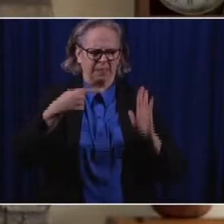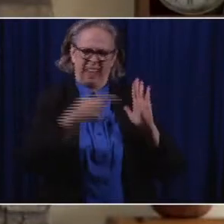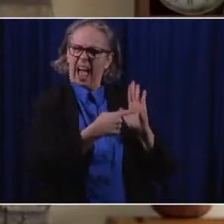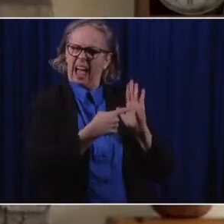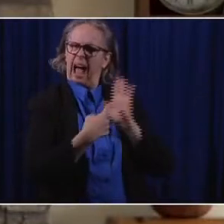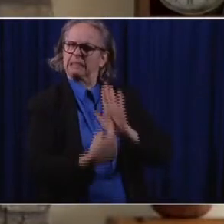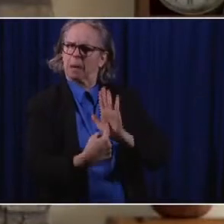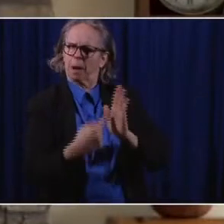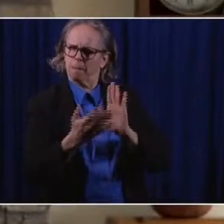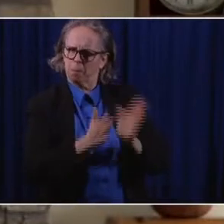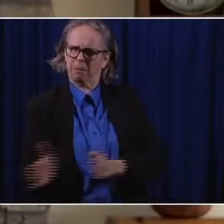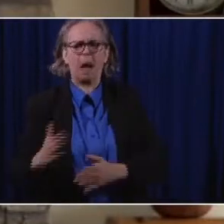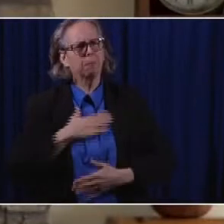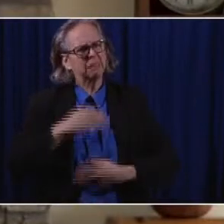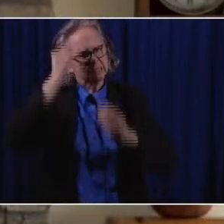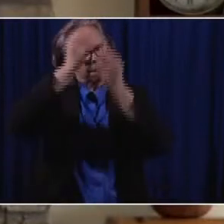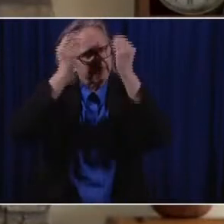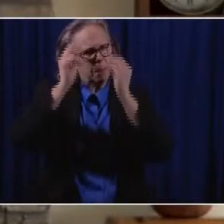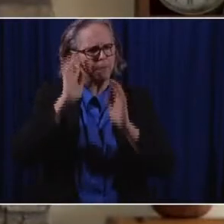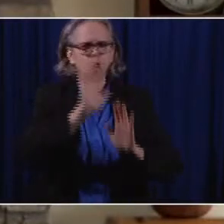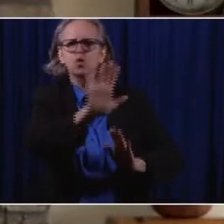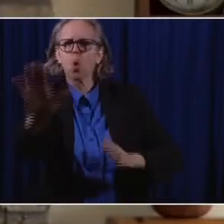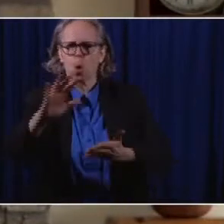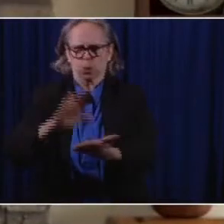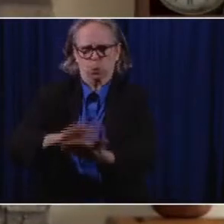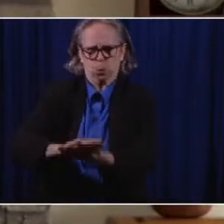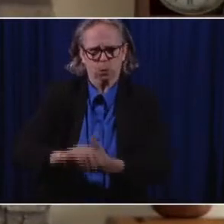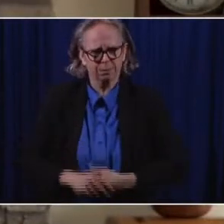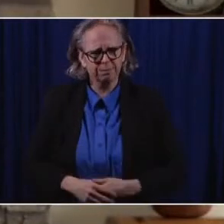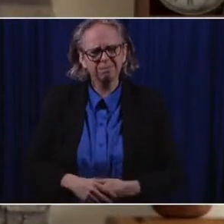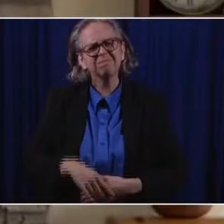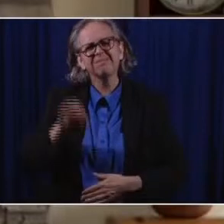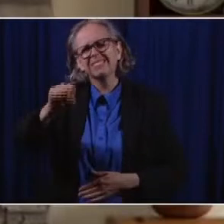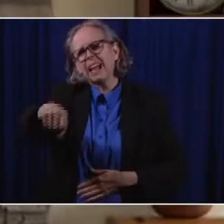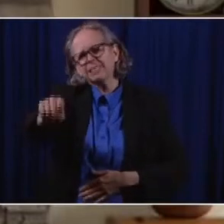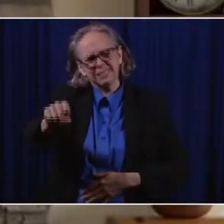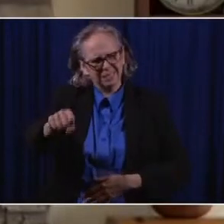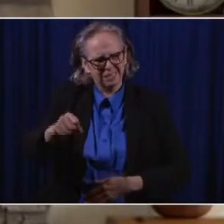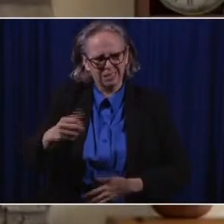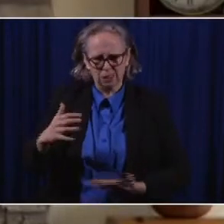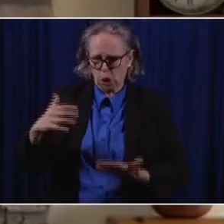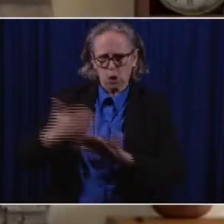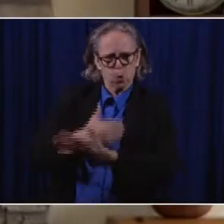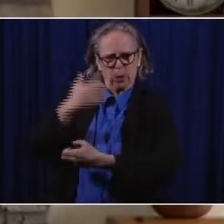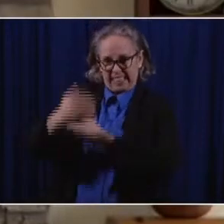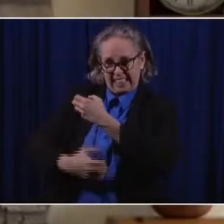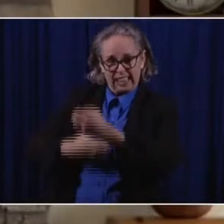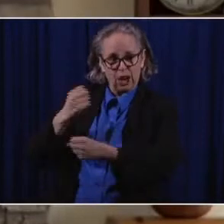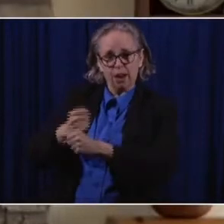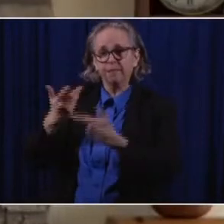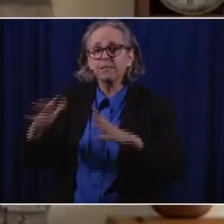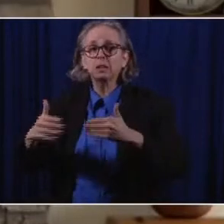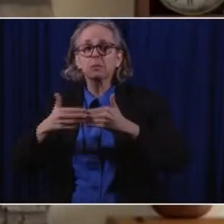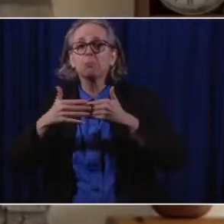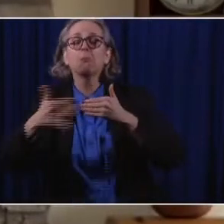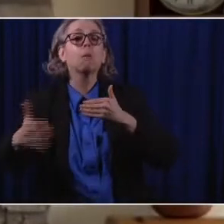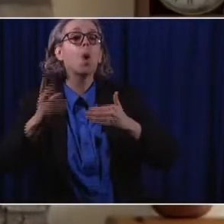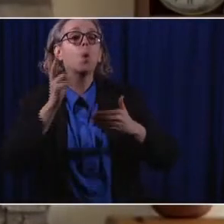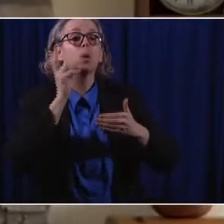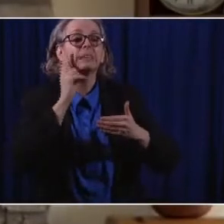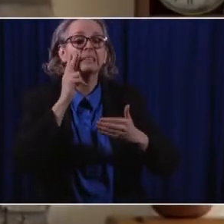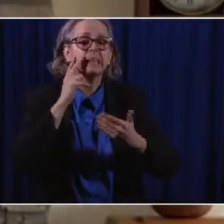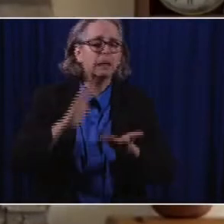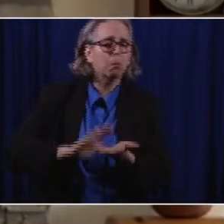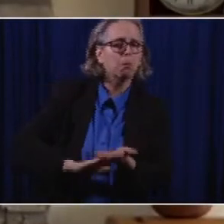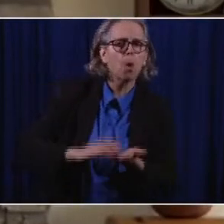we certainly will reevaluate. But again, this period between now and the first of the year is just vitally important if we're